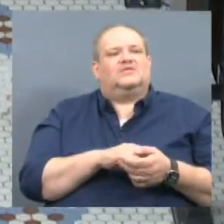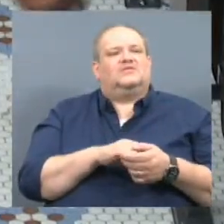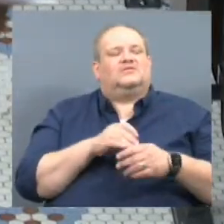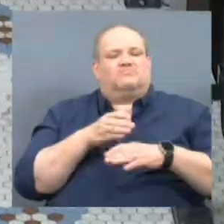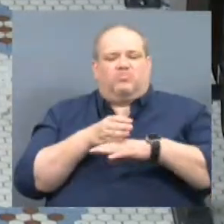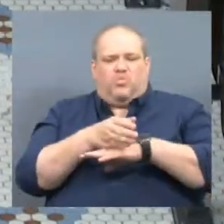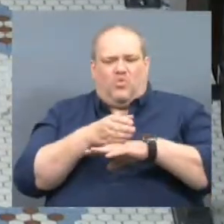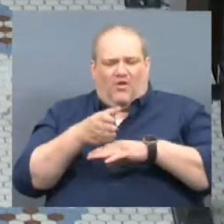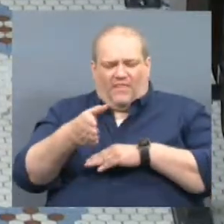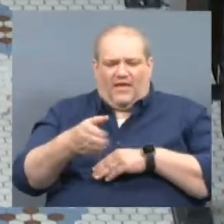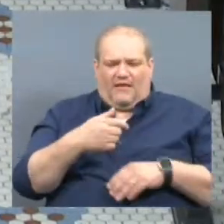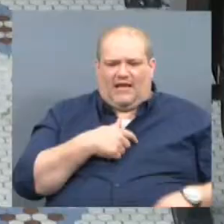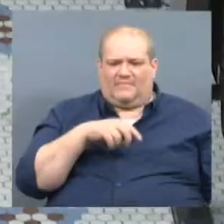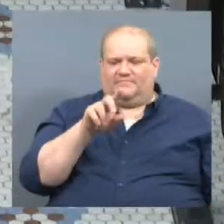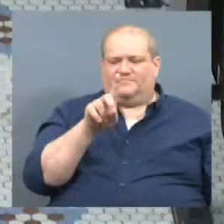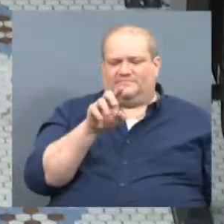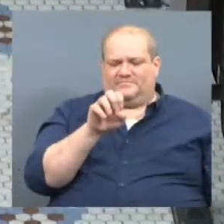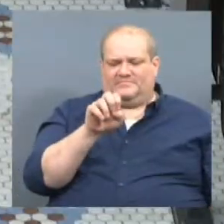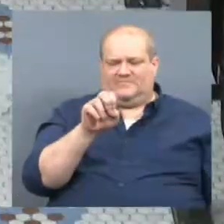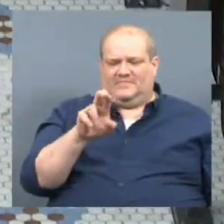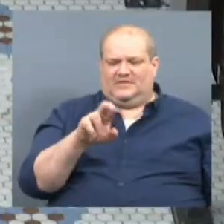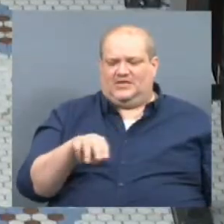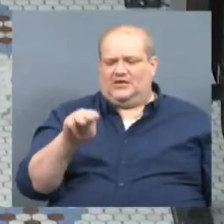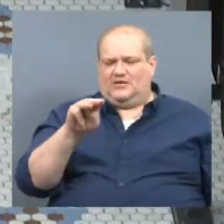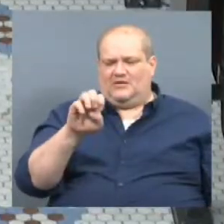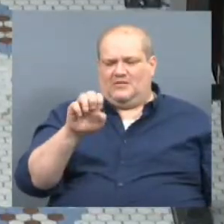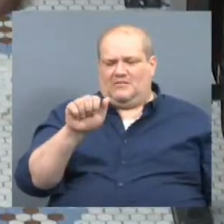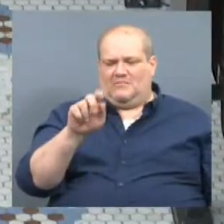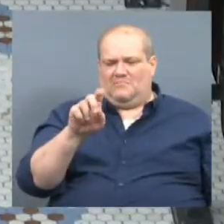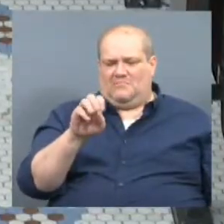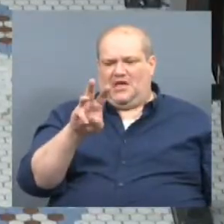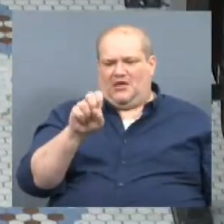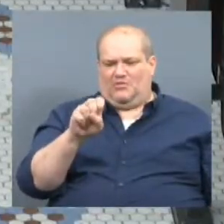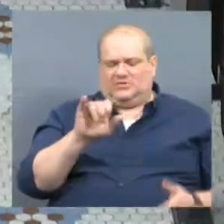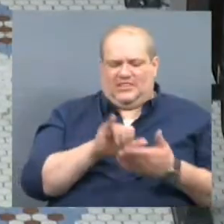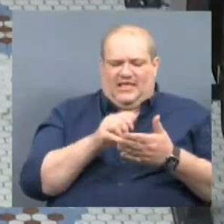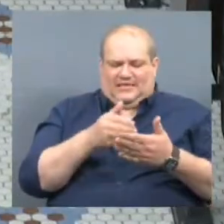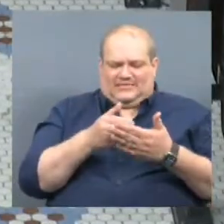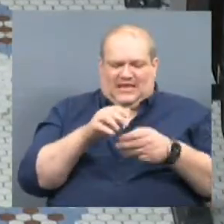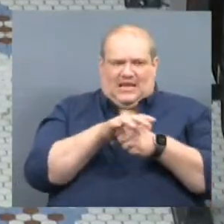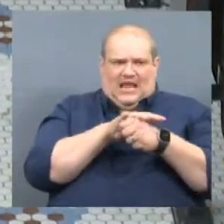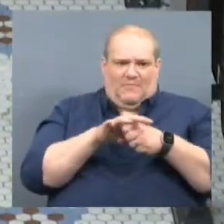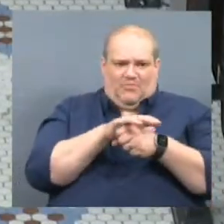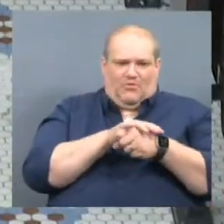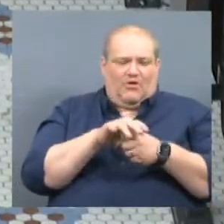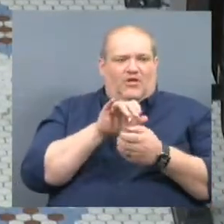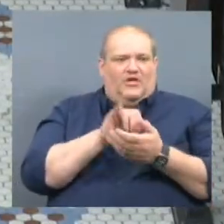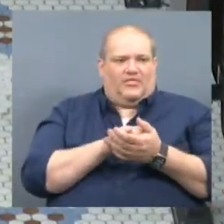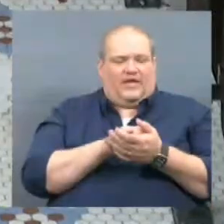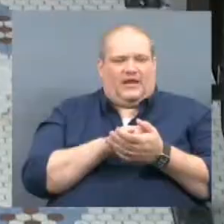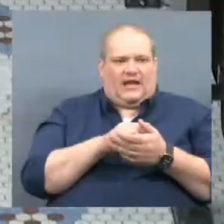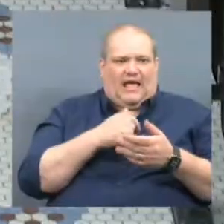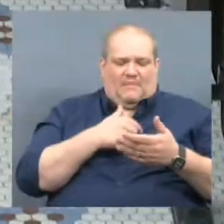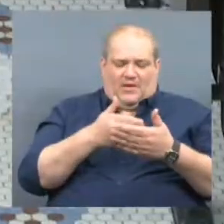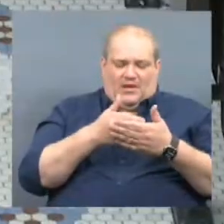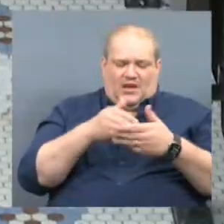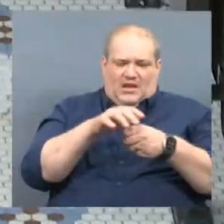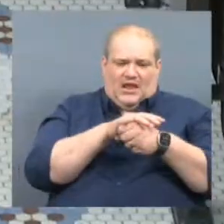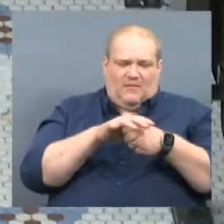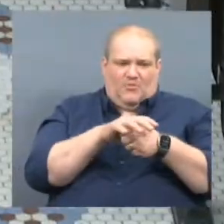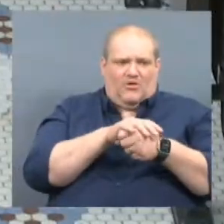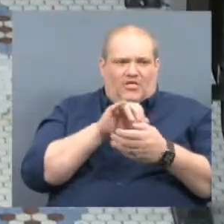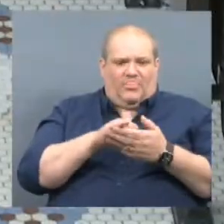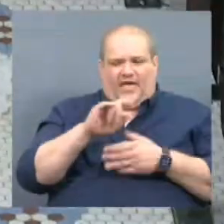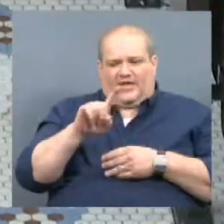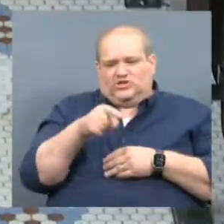too. I'm in Deer Meadows. It's not just a piece of land. It's a neighborhood that cook joints to that. I'm in a neighborhood. That's just